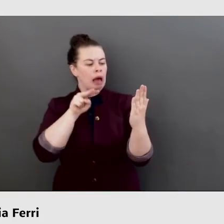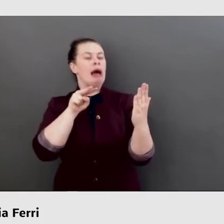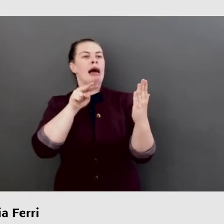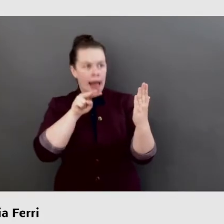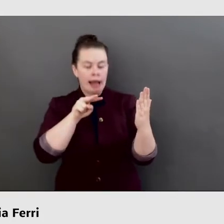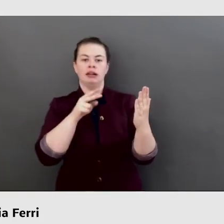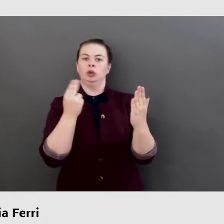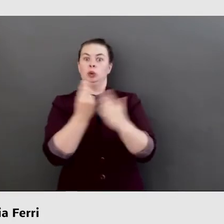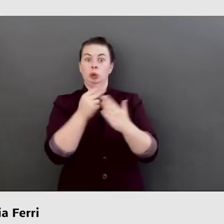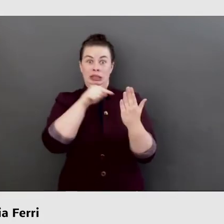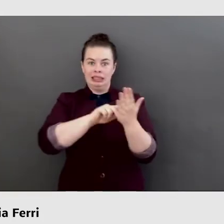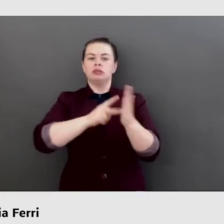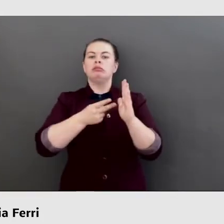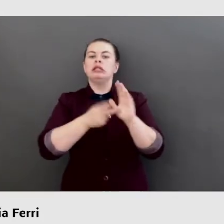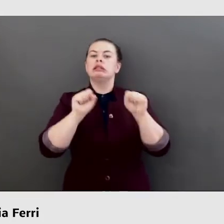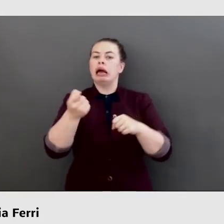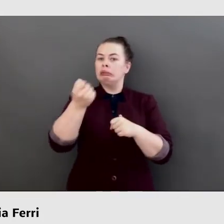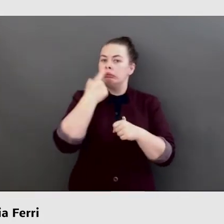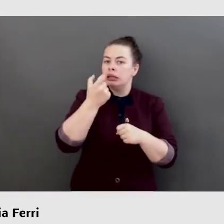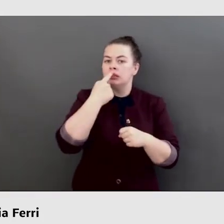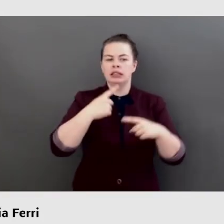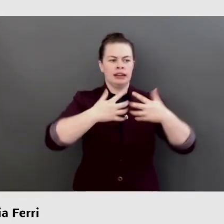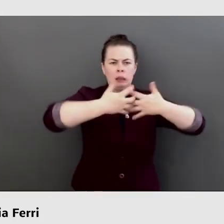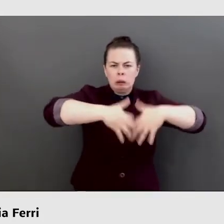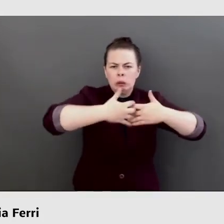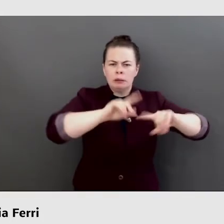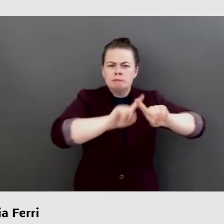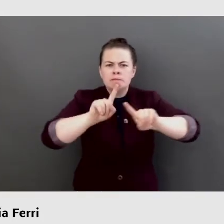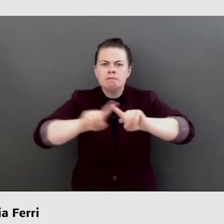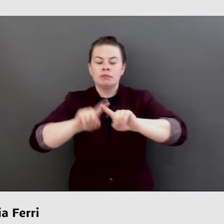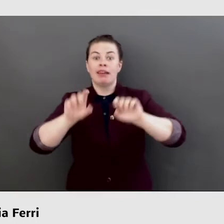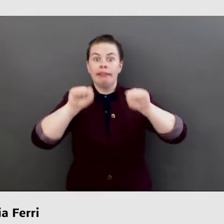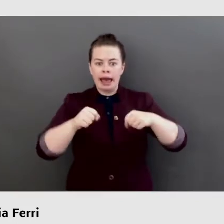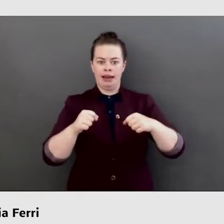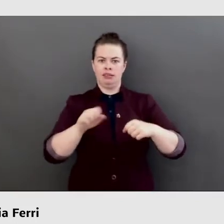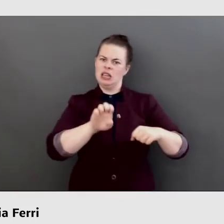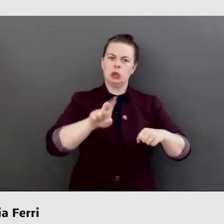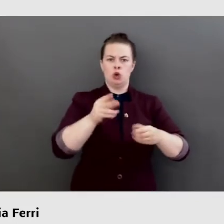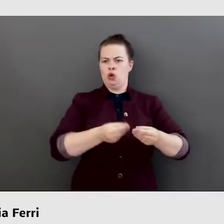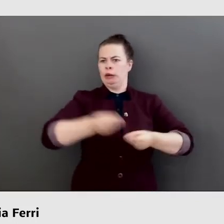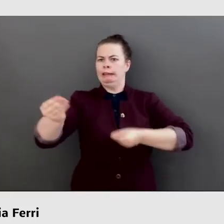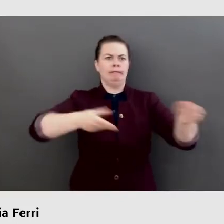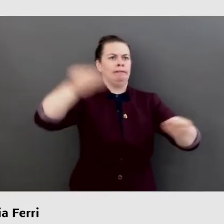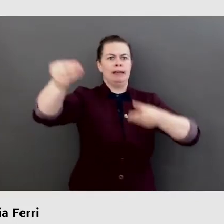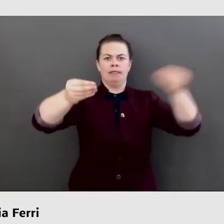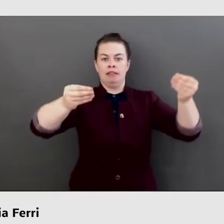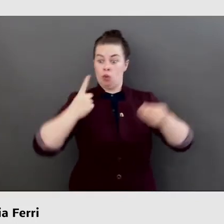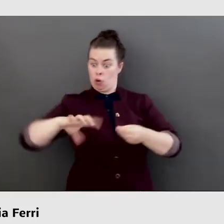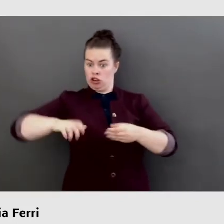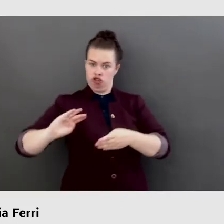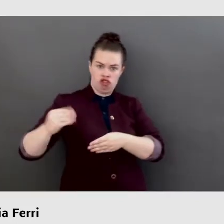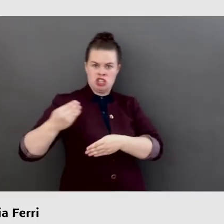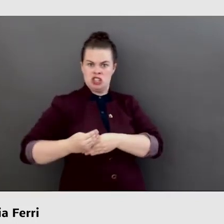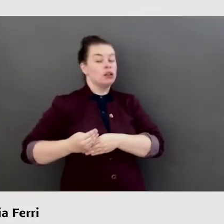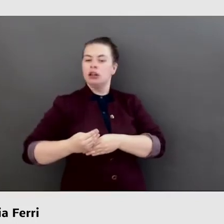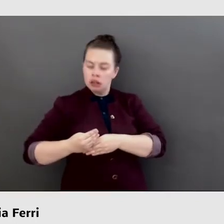medical devices or medicines at the EU level. So the joint procurement agreements that are provided for